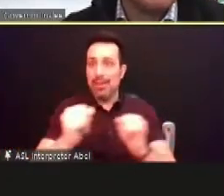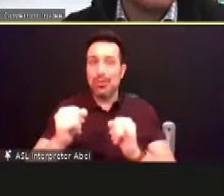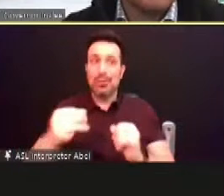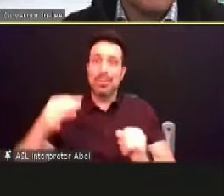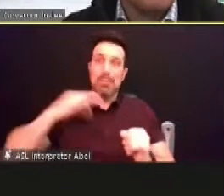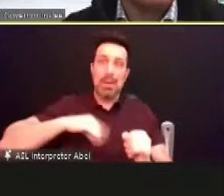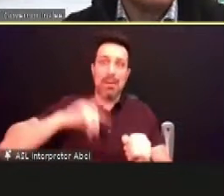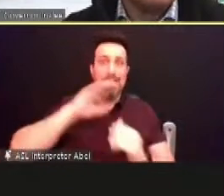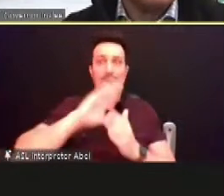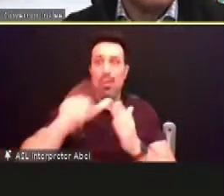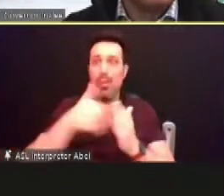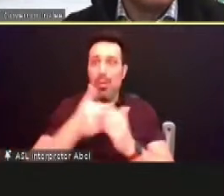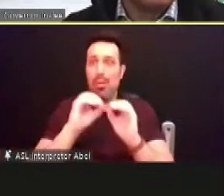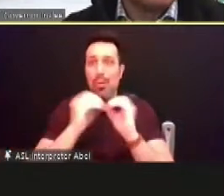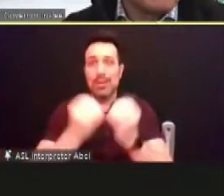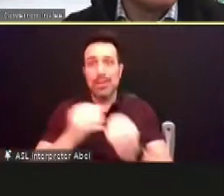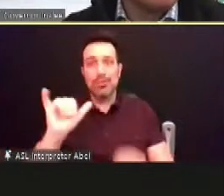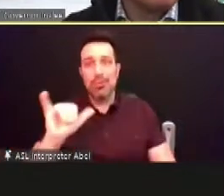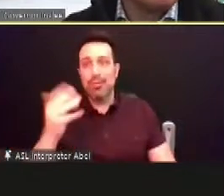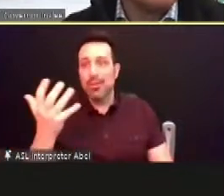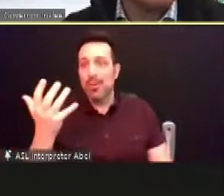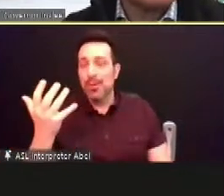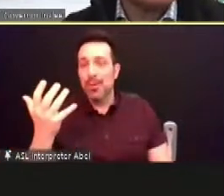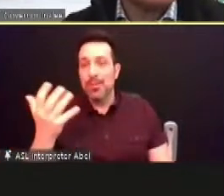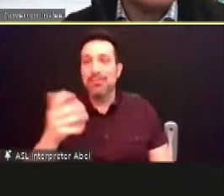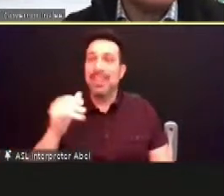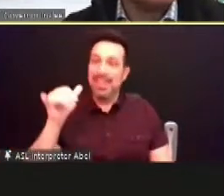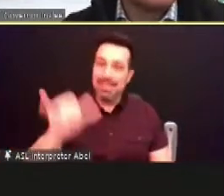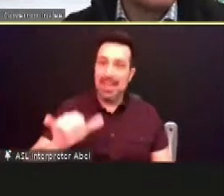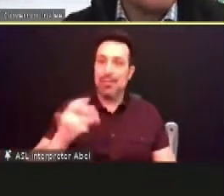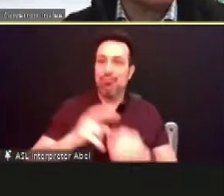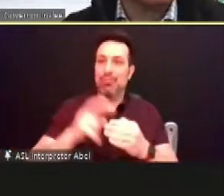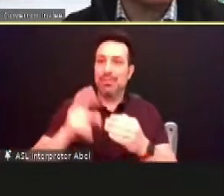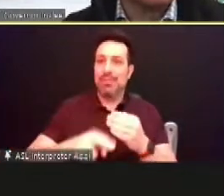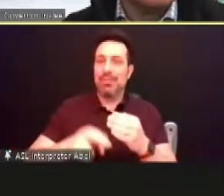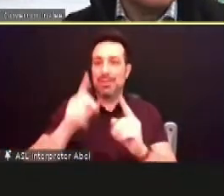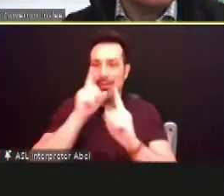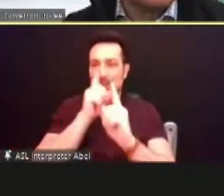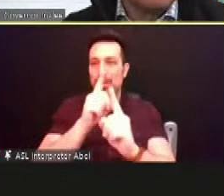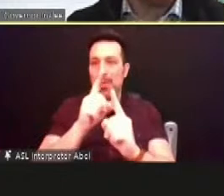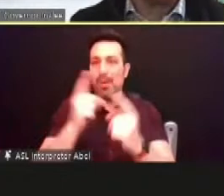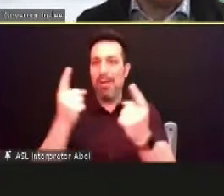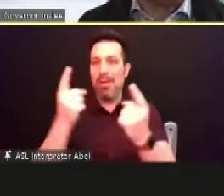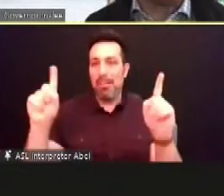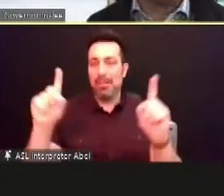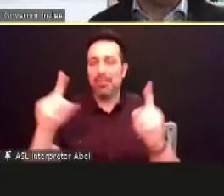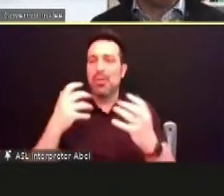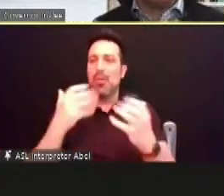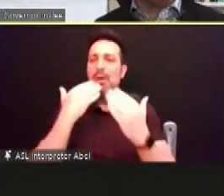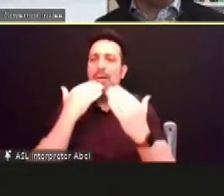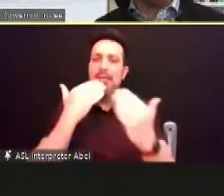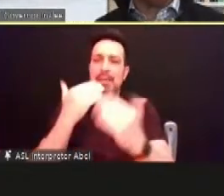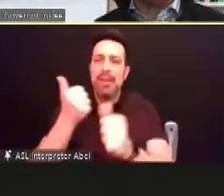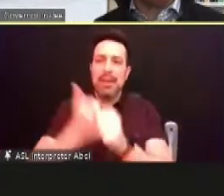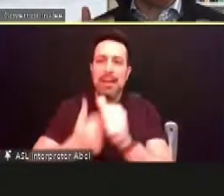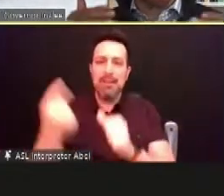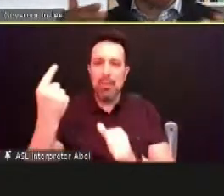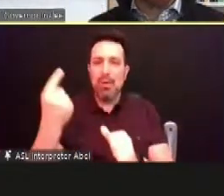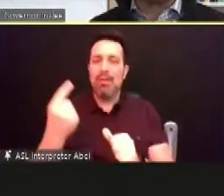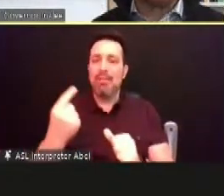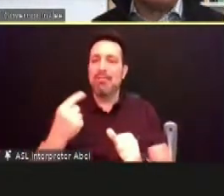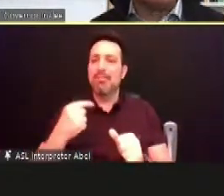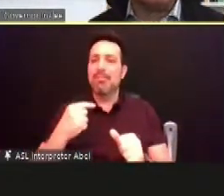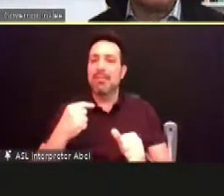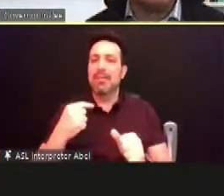organization as well. And this is exactly what Results is intending to accomplish. So I want to thank everybody by putting a